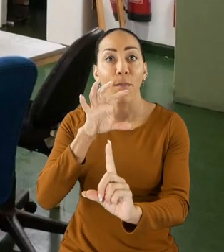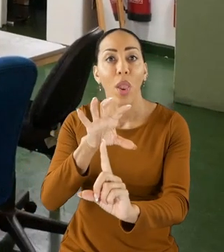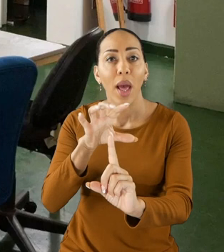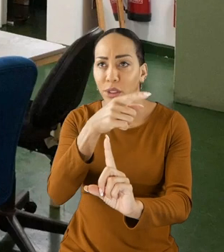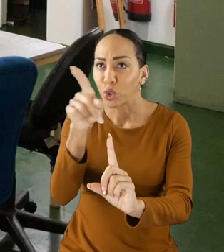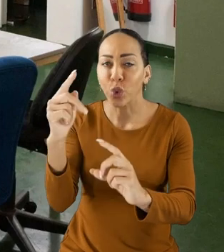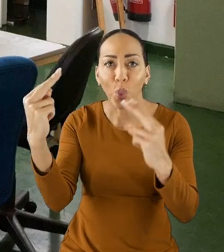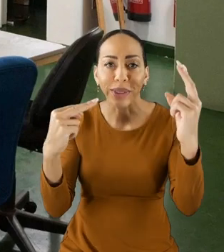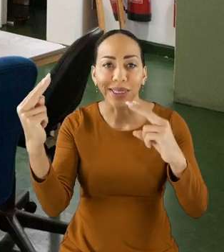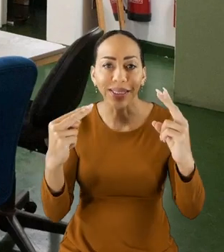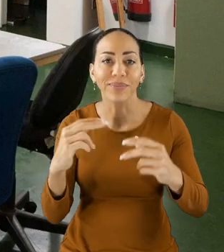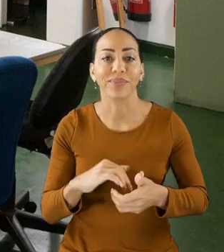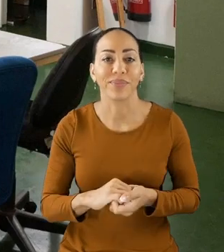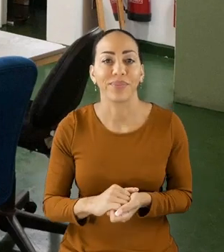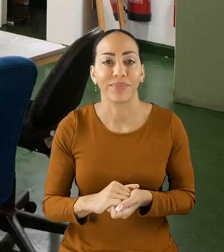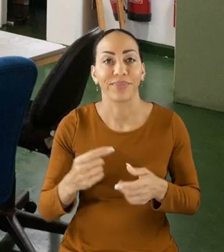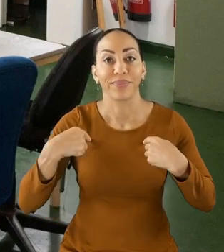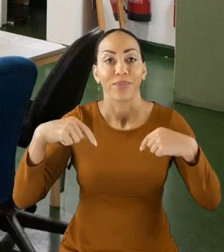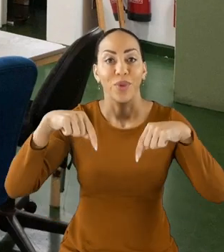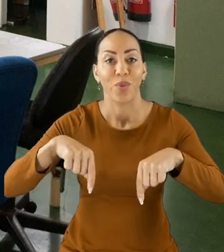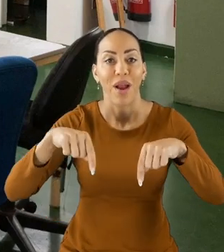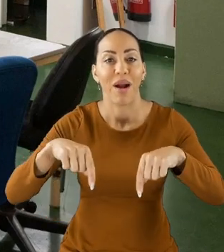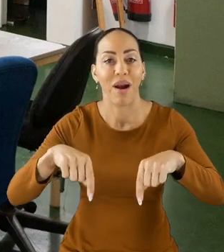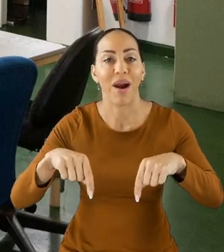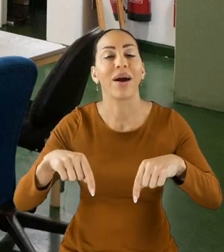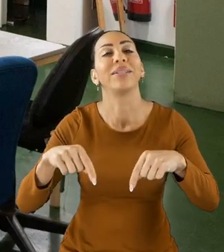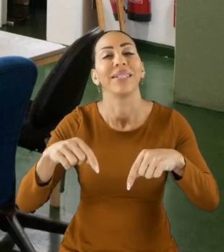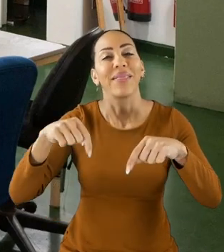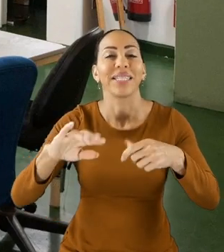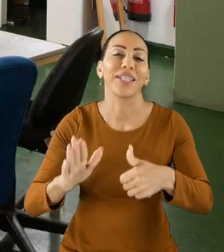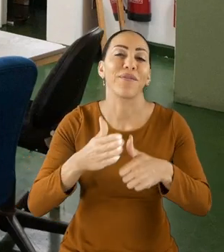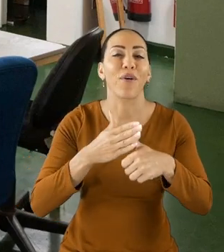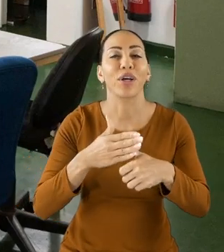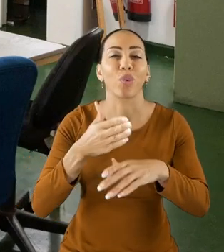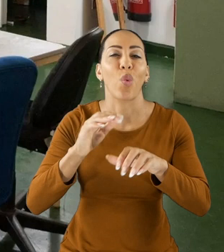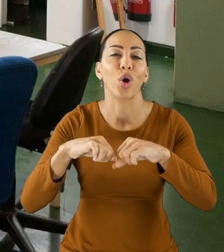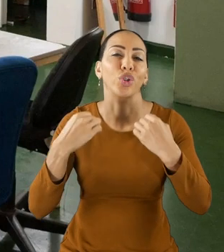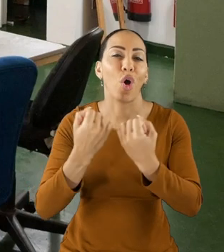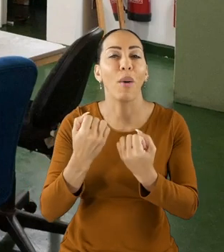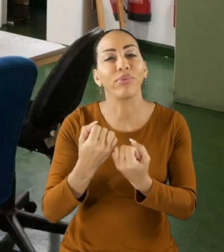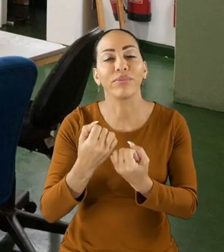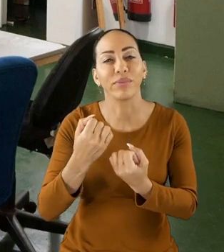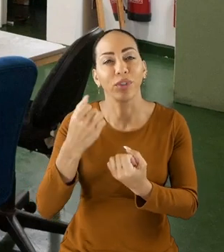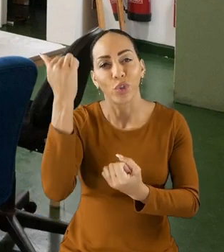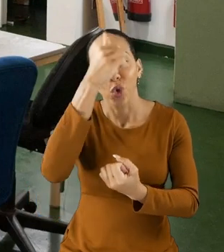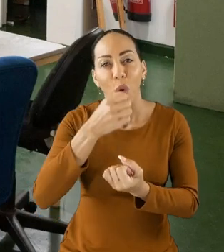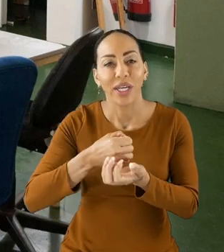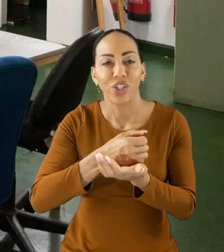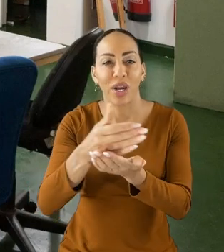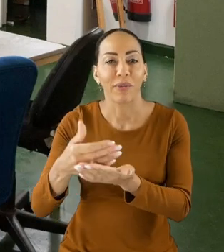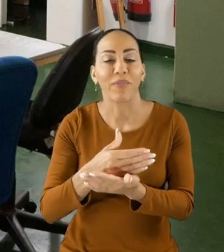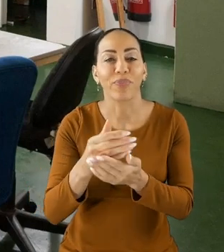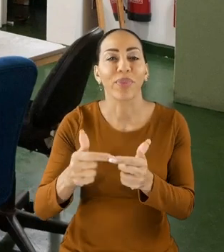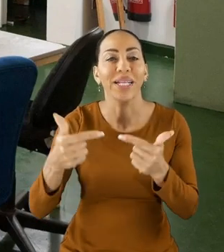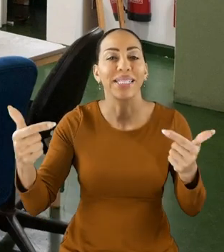now spotlighted for all of you to see. So here we are. This is our